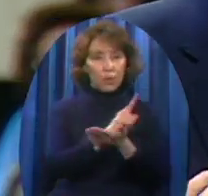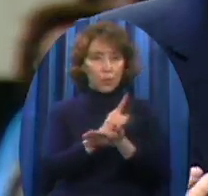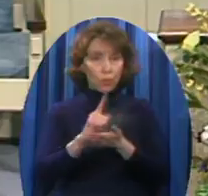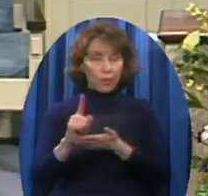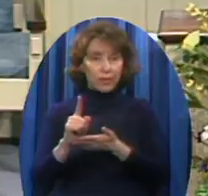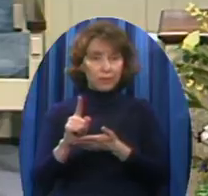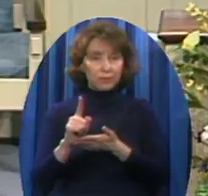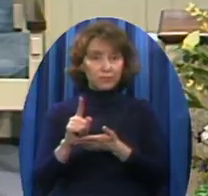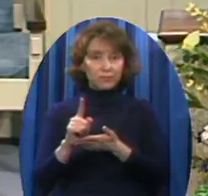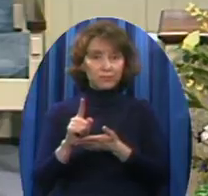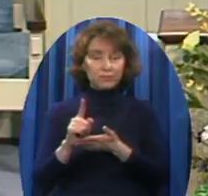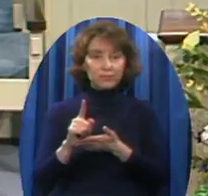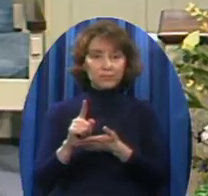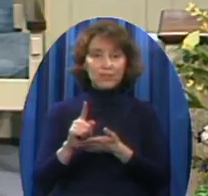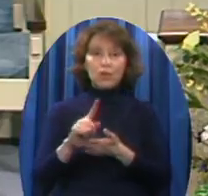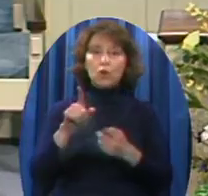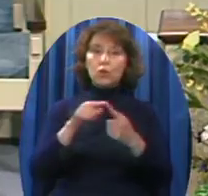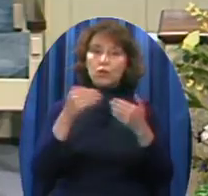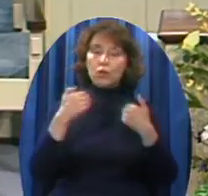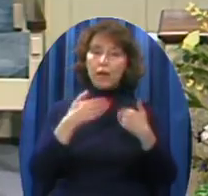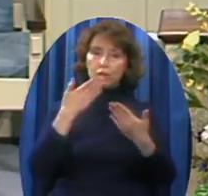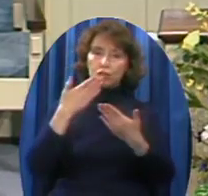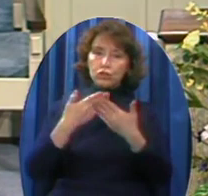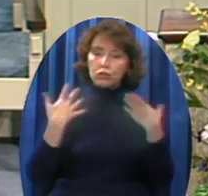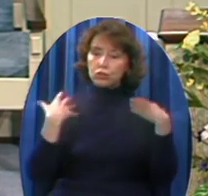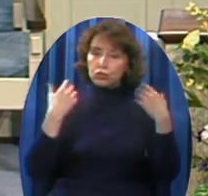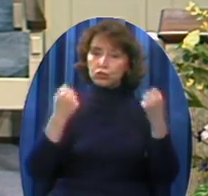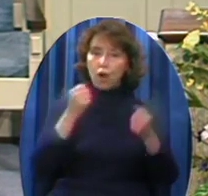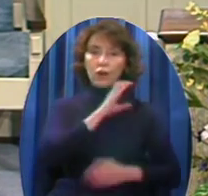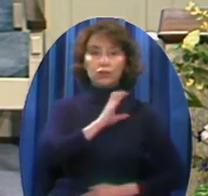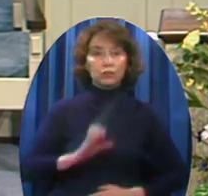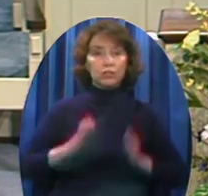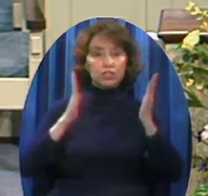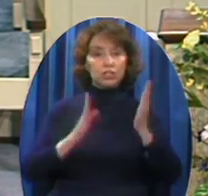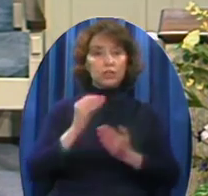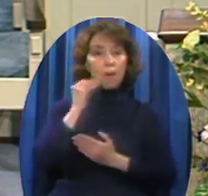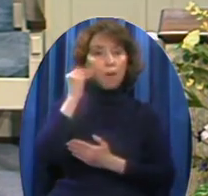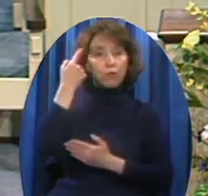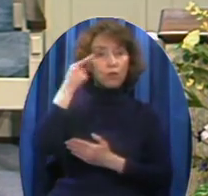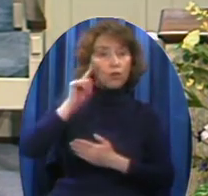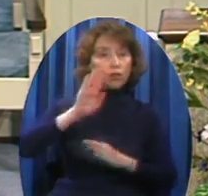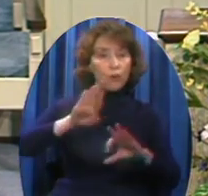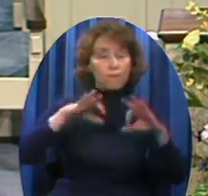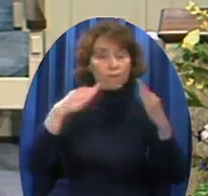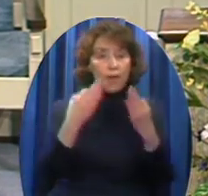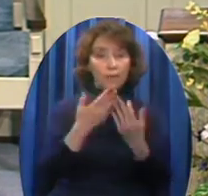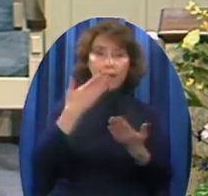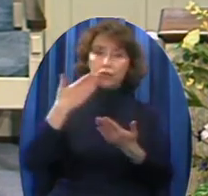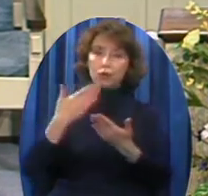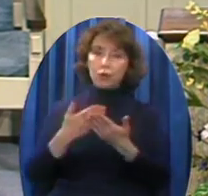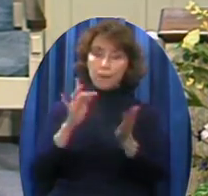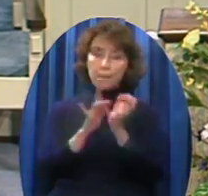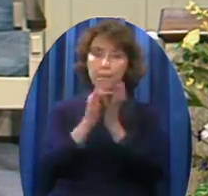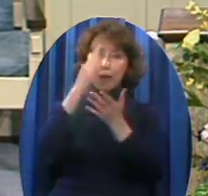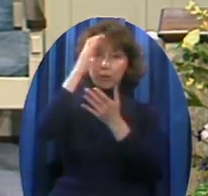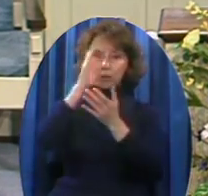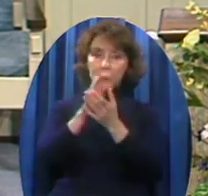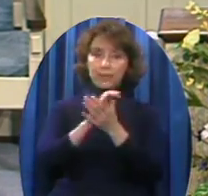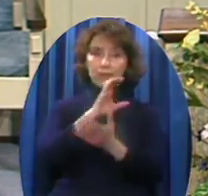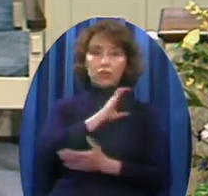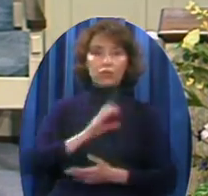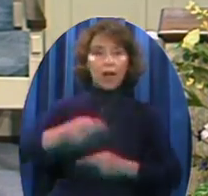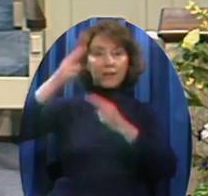established. And when you have a good, solid Christian home for your family and a good Bible-believing, Christ-exalting church, you've got a